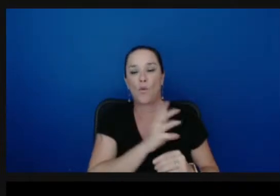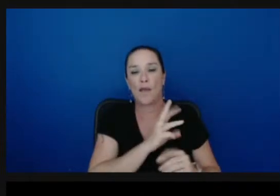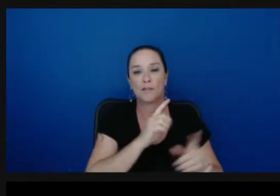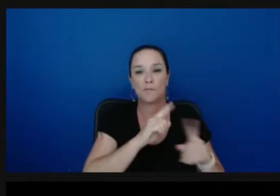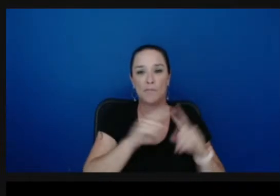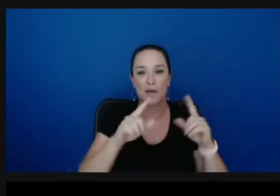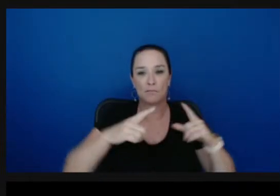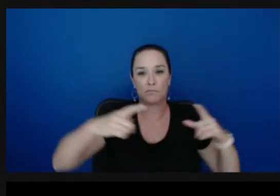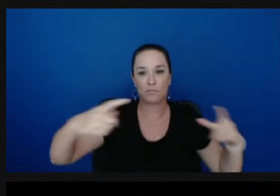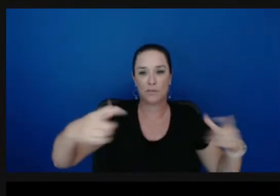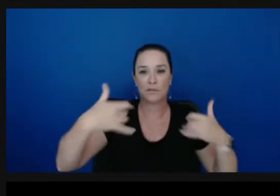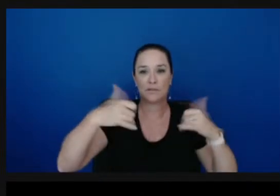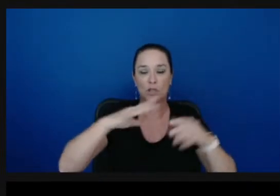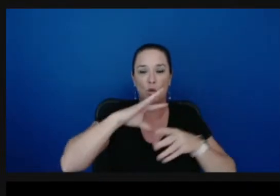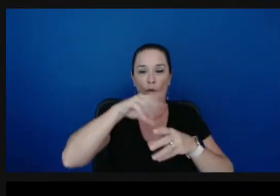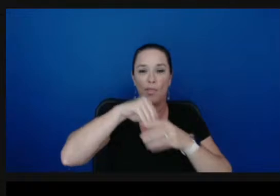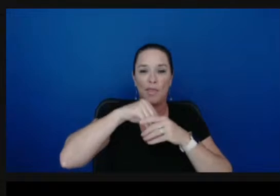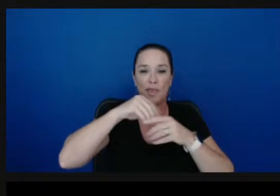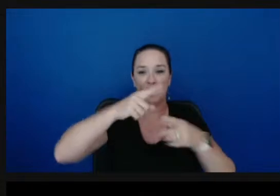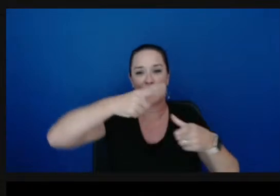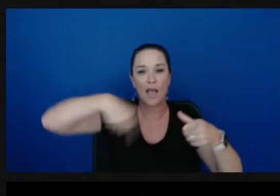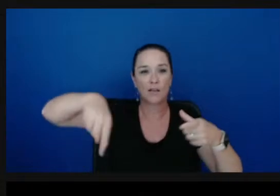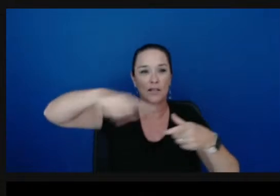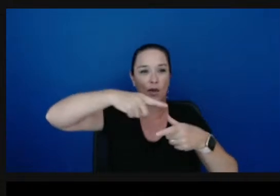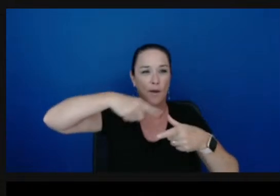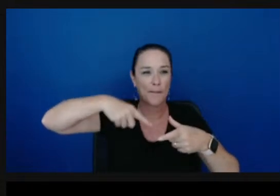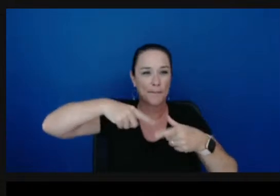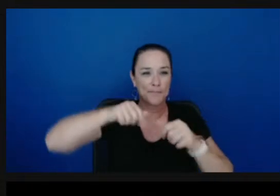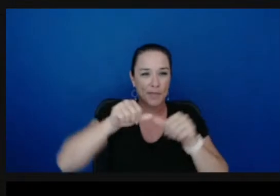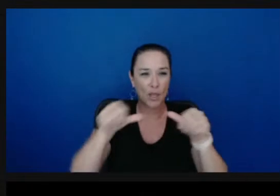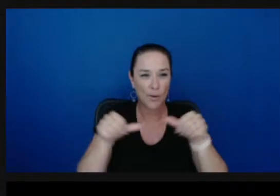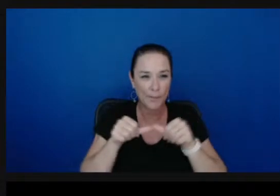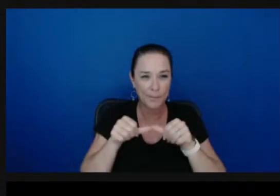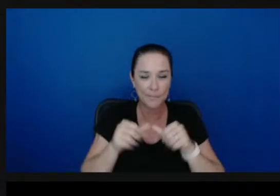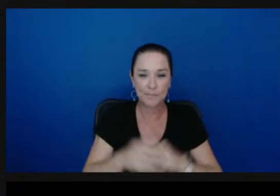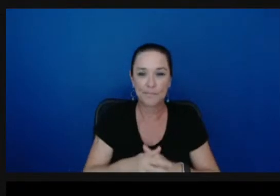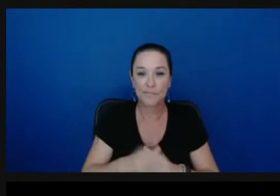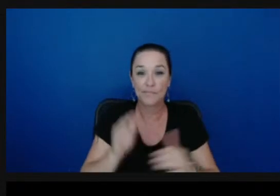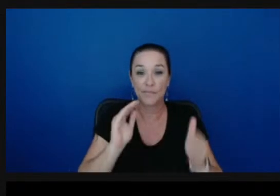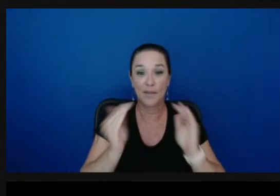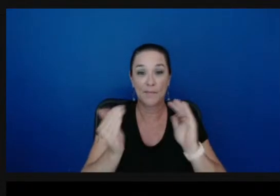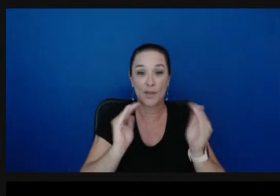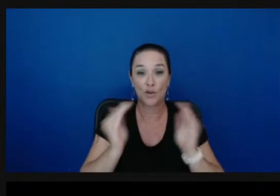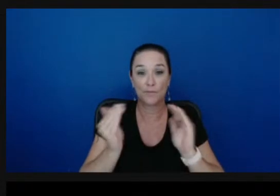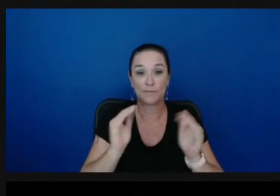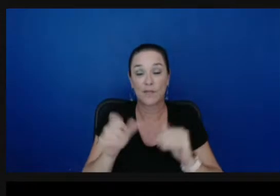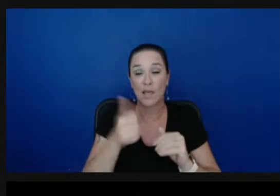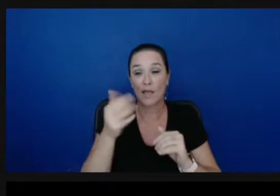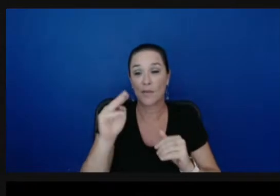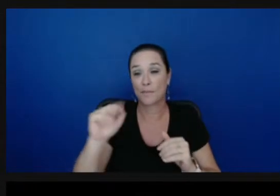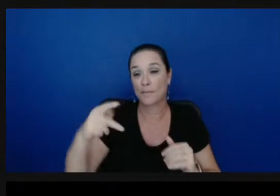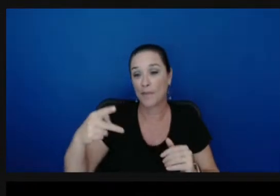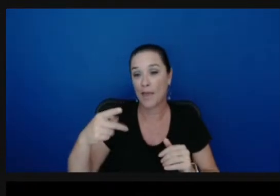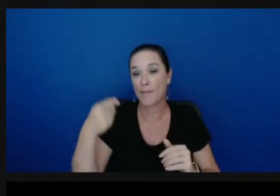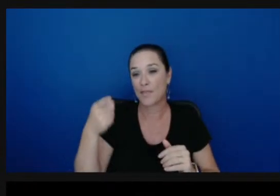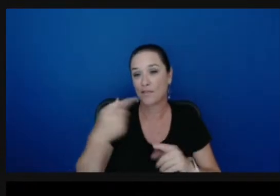Caldera area here. In comparison, I'll pull up this other map, which is also one of